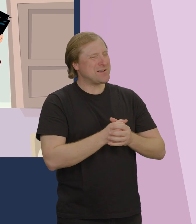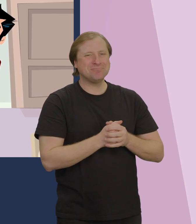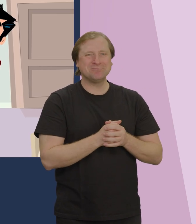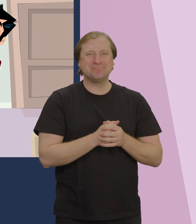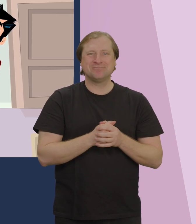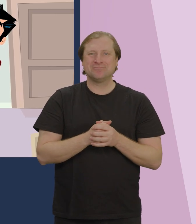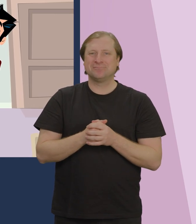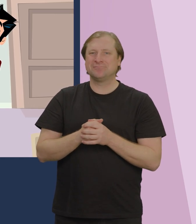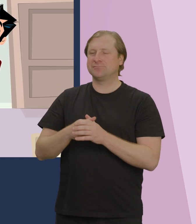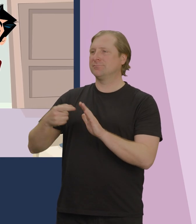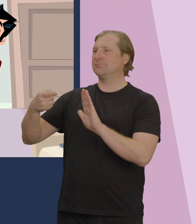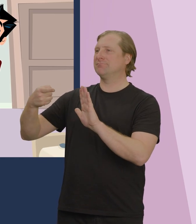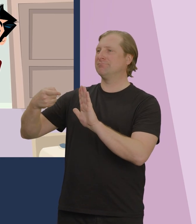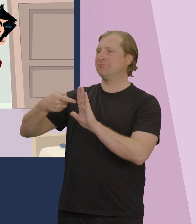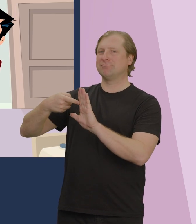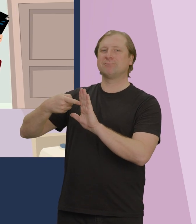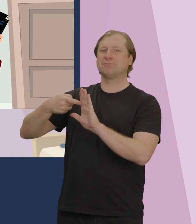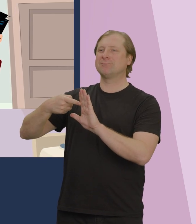been?